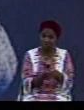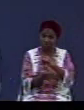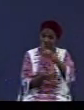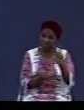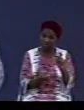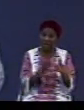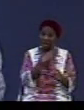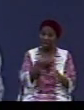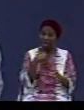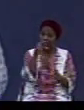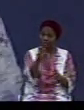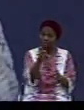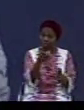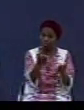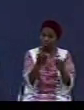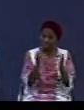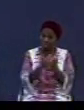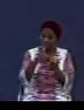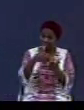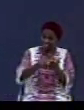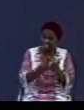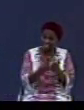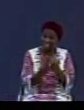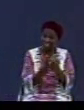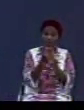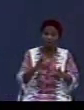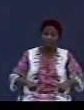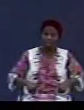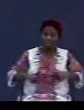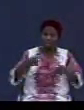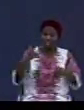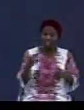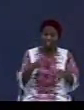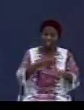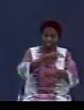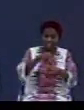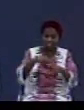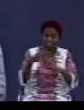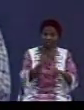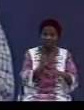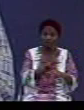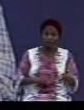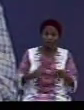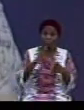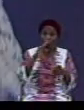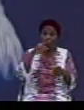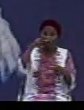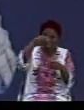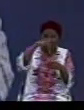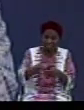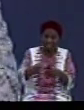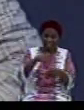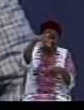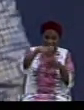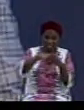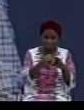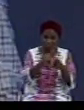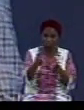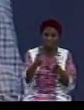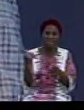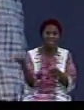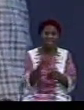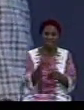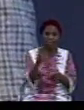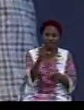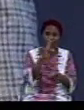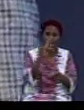you want that new nature, the nature of Christ, to be implanted into you. Wherever you are, raise up